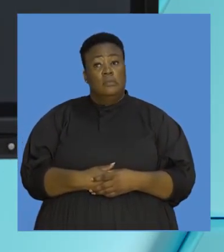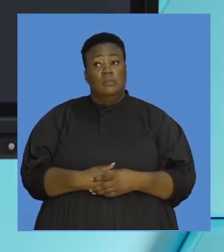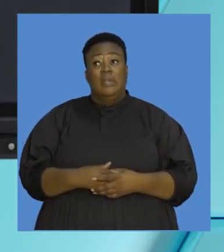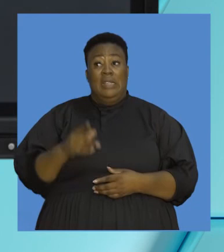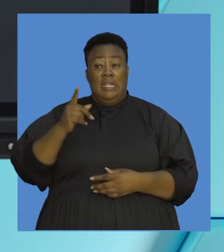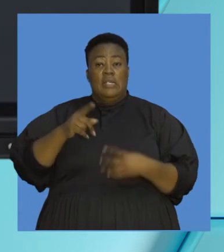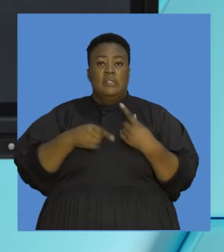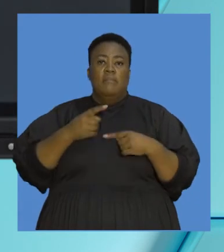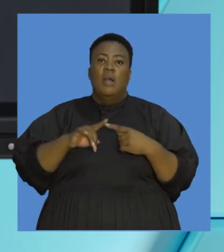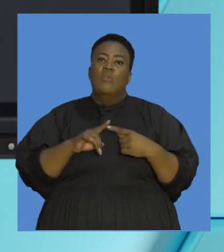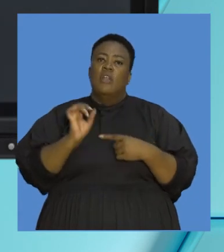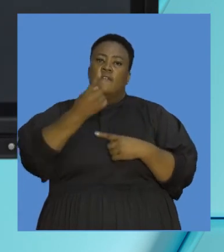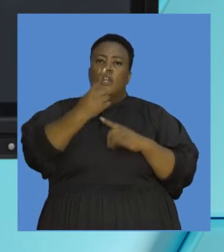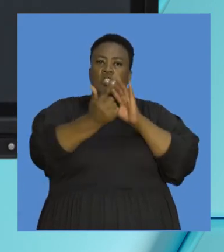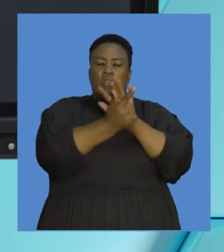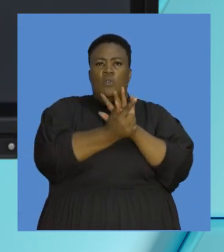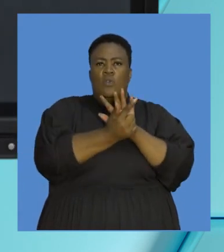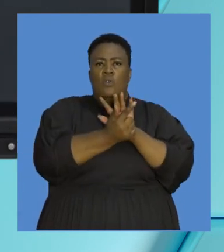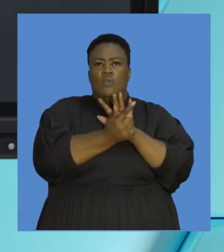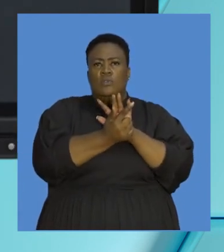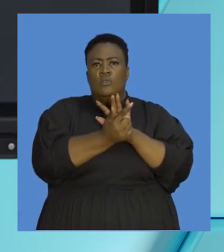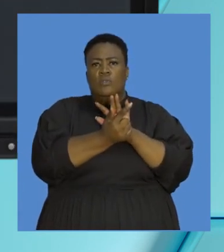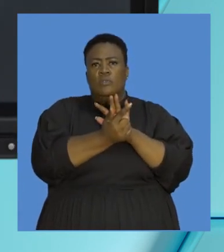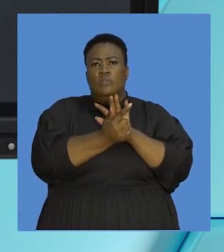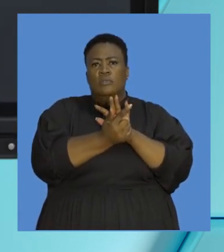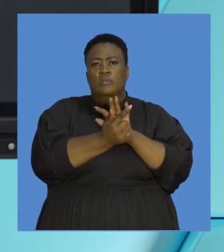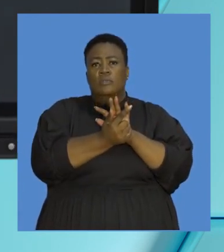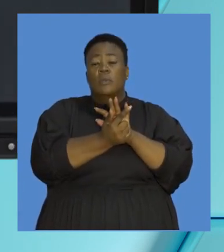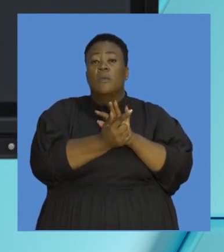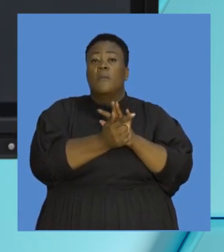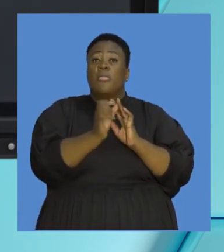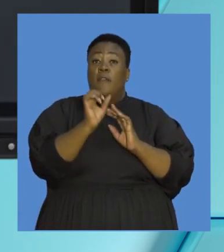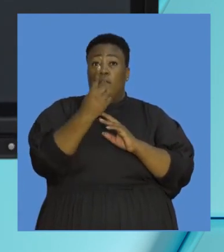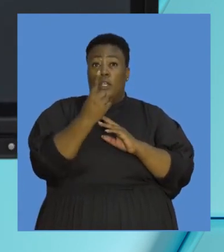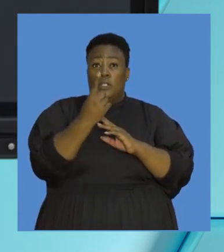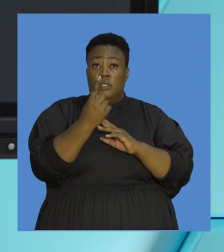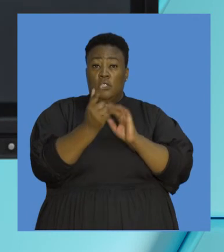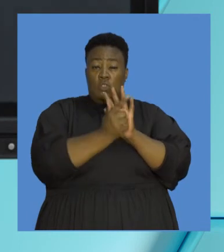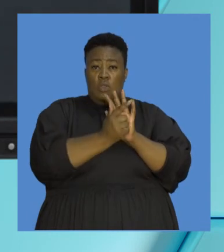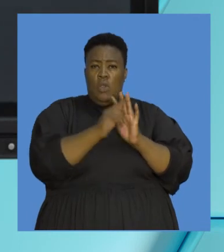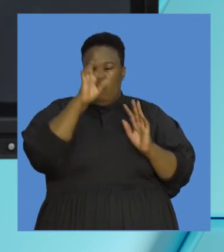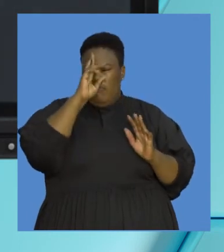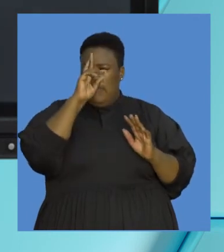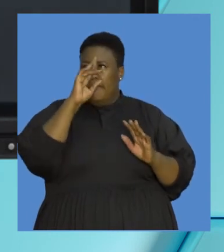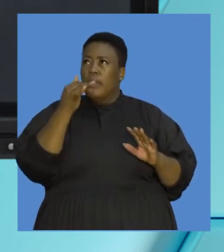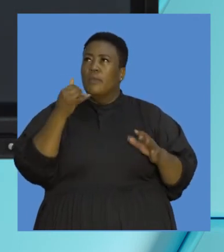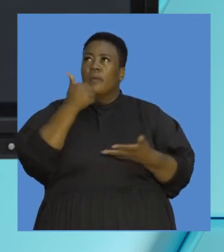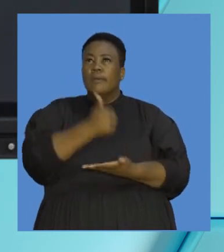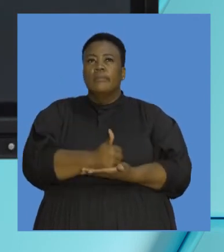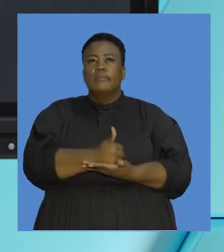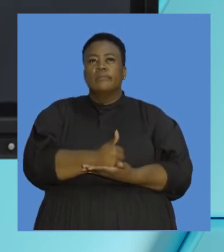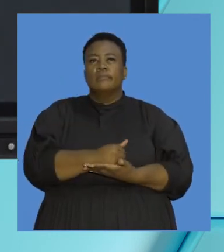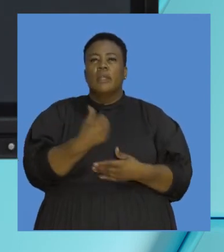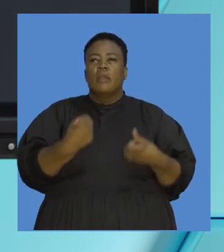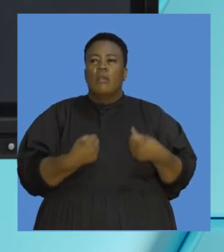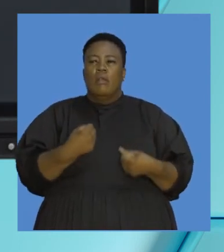This is about Newton's first law. Completely about Newton's first law. Remember, when you're sitting in a